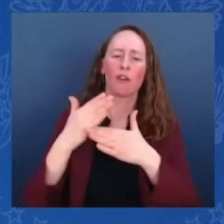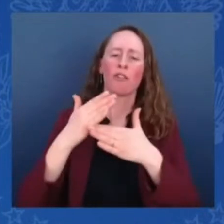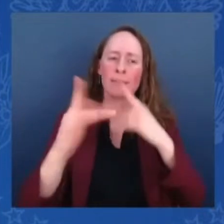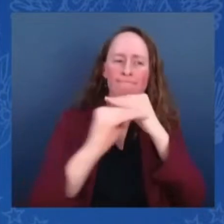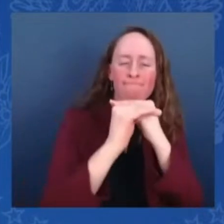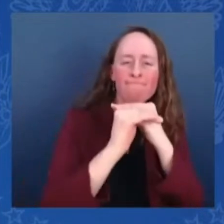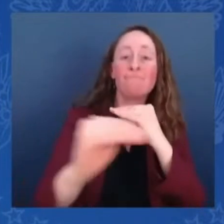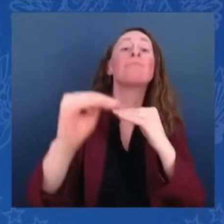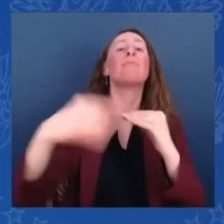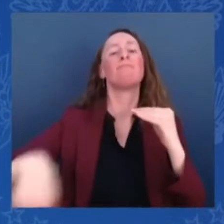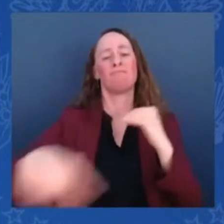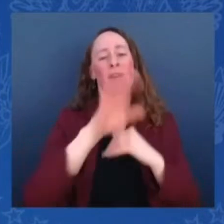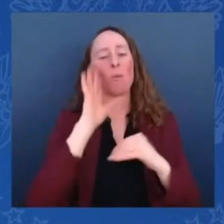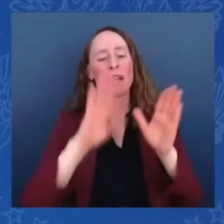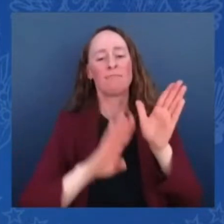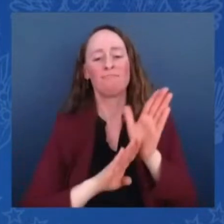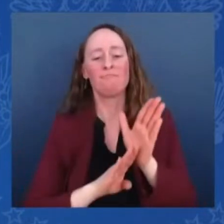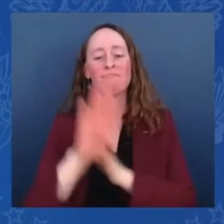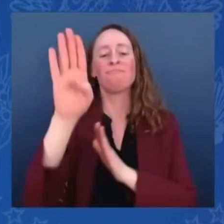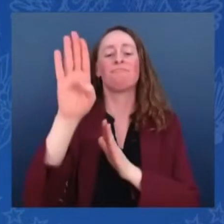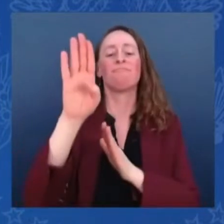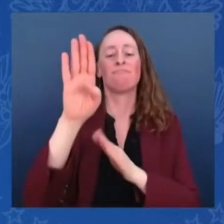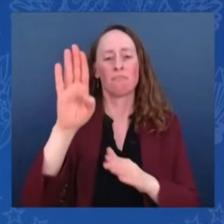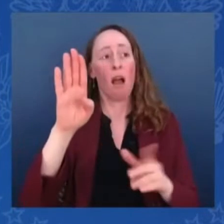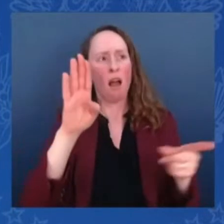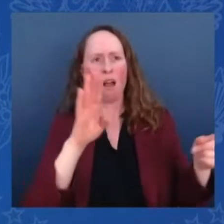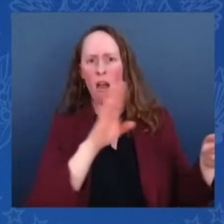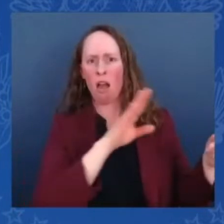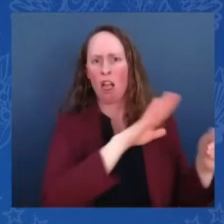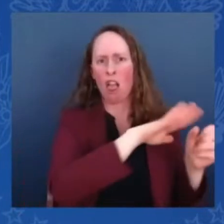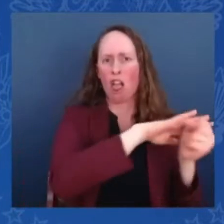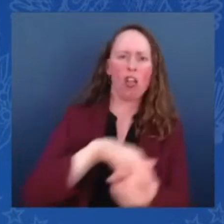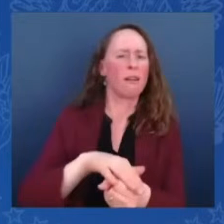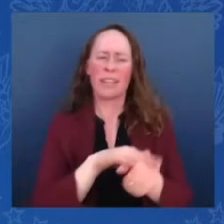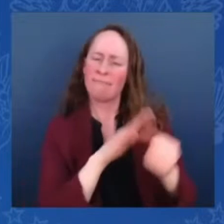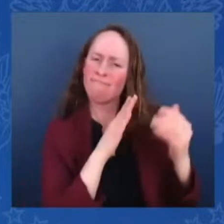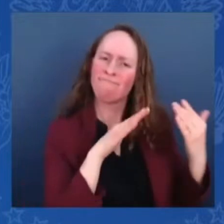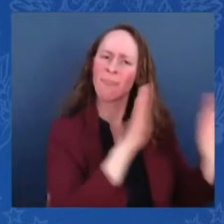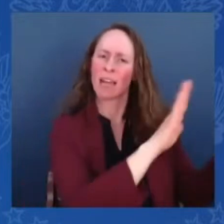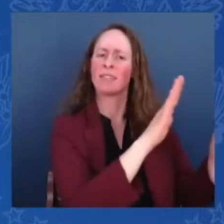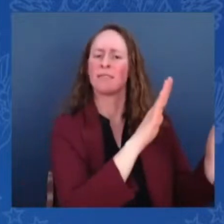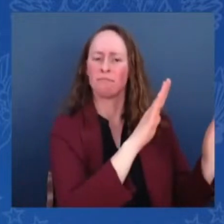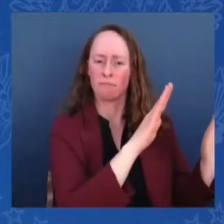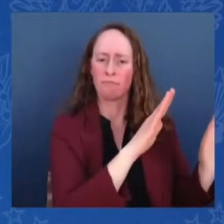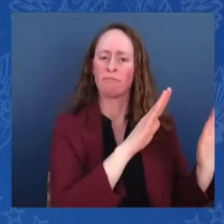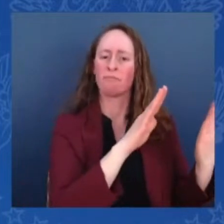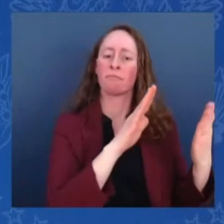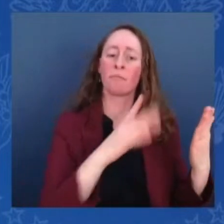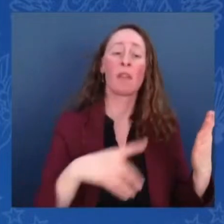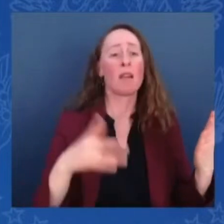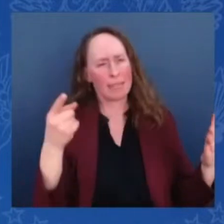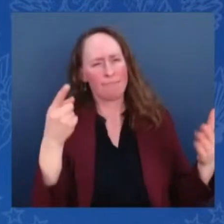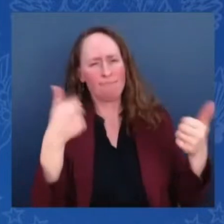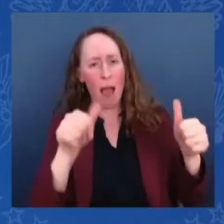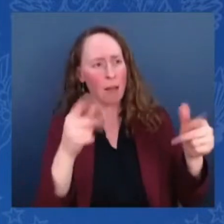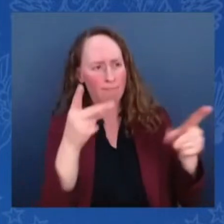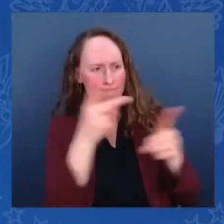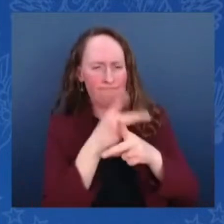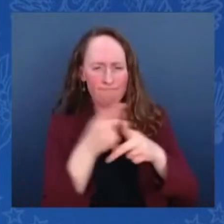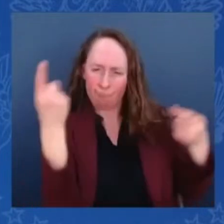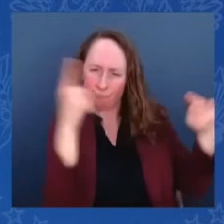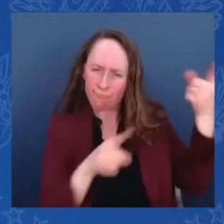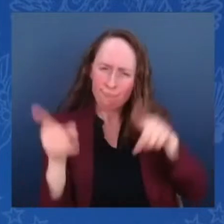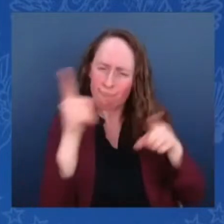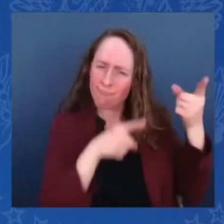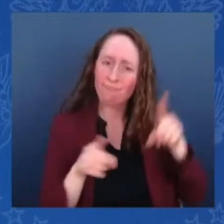aggression, and to solve problems through diplomacy wherever possible, and to